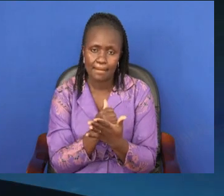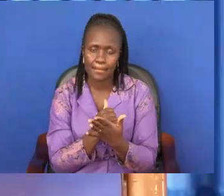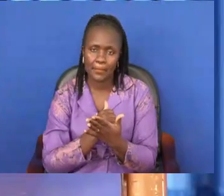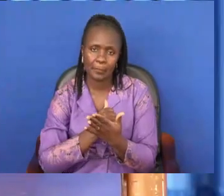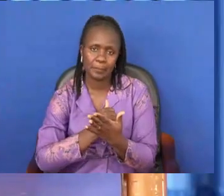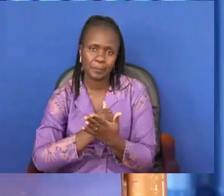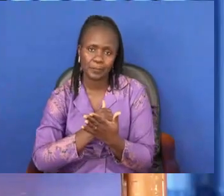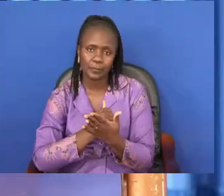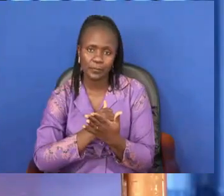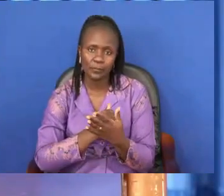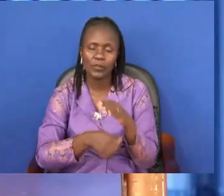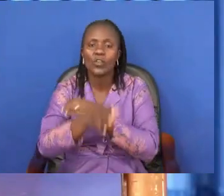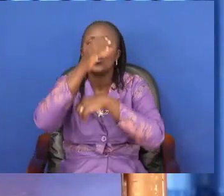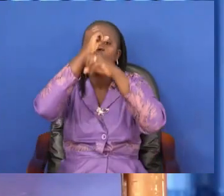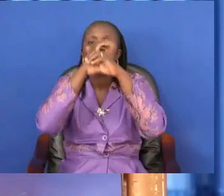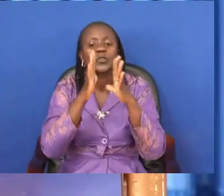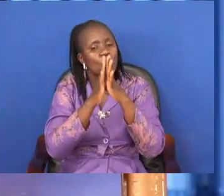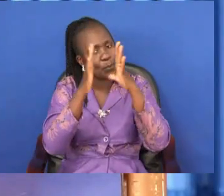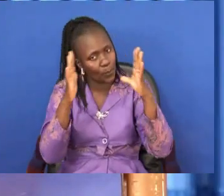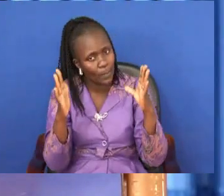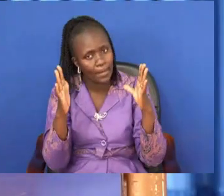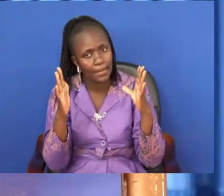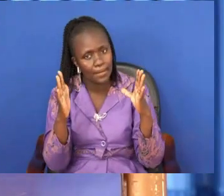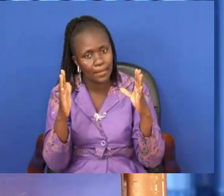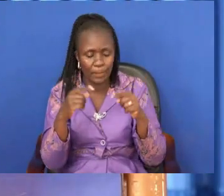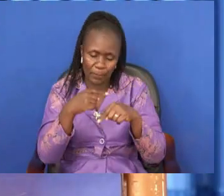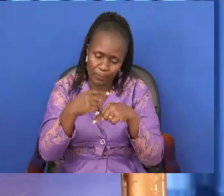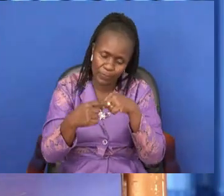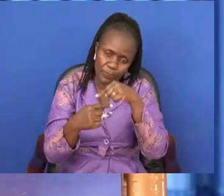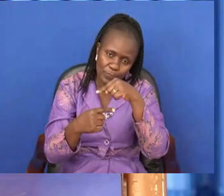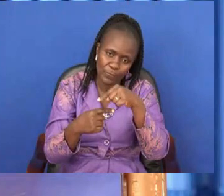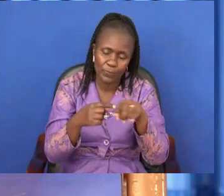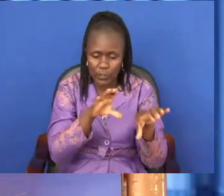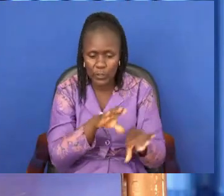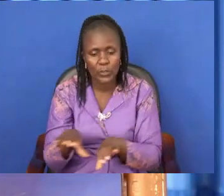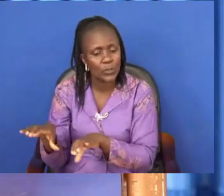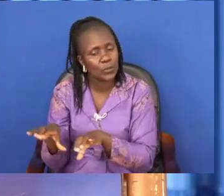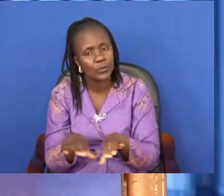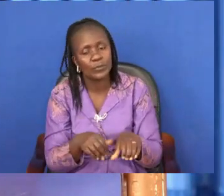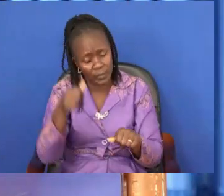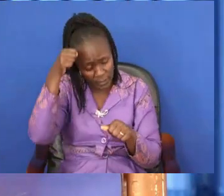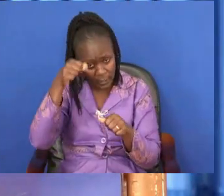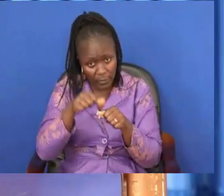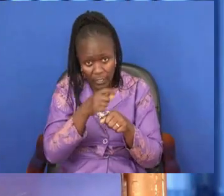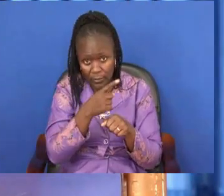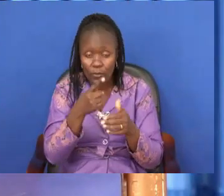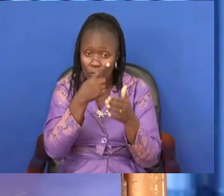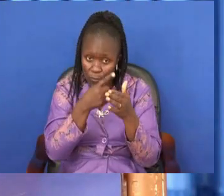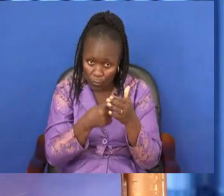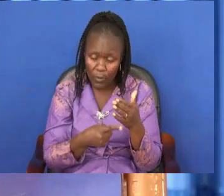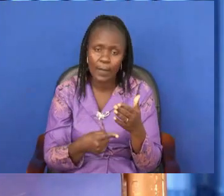Amen. May God bless you so much, and you can continue doing it, reminding you of